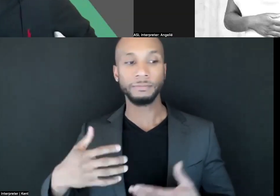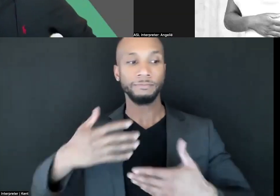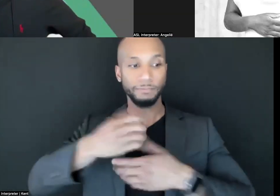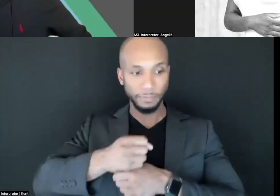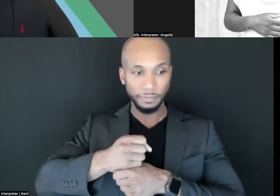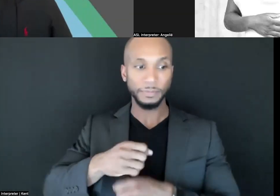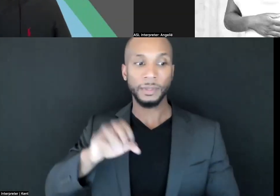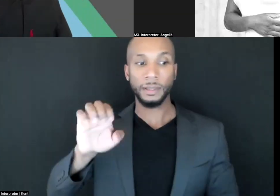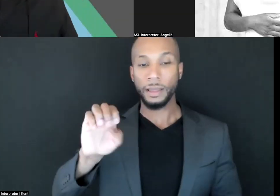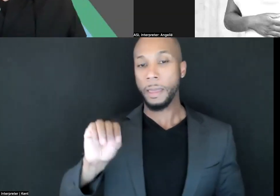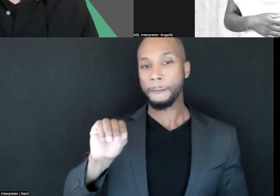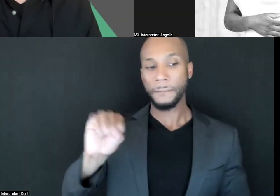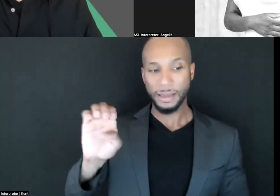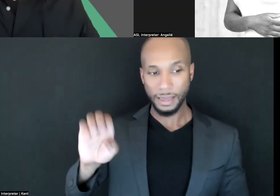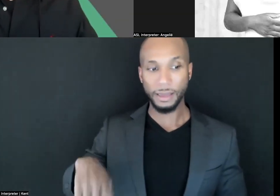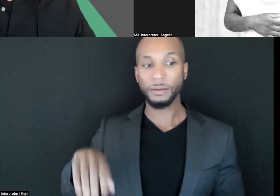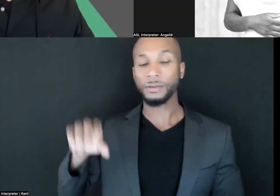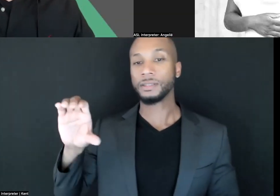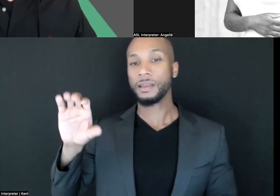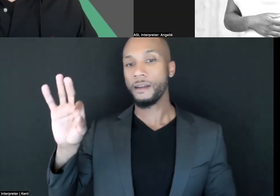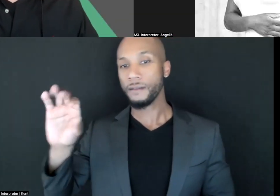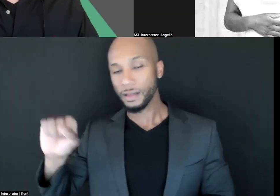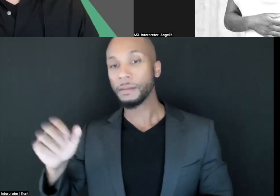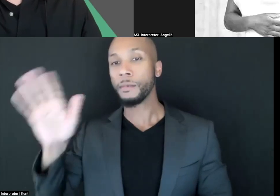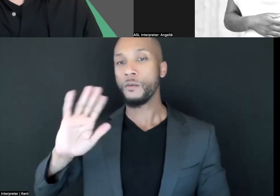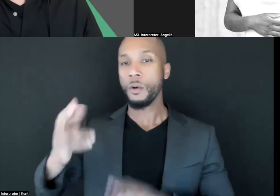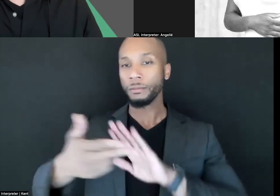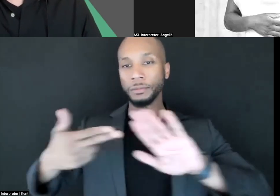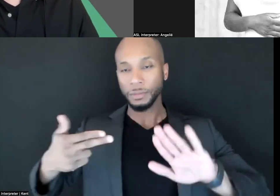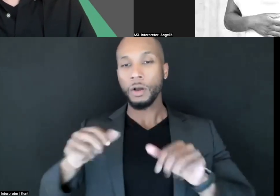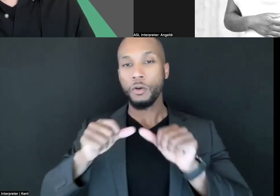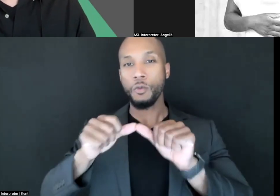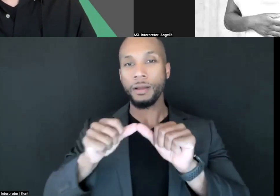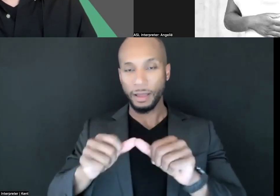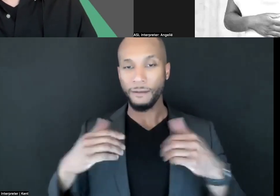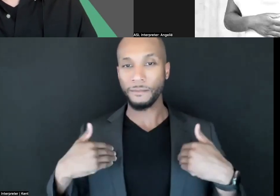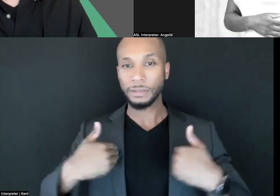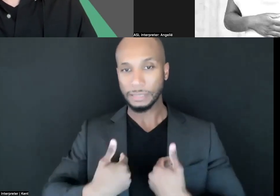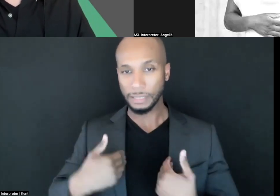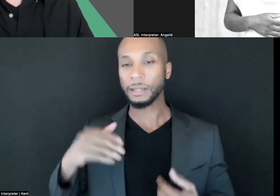formerly known as chronic fatigue syndrome, because these are